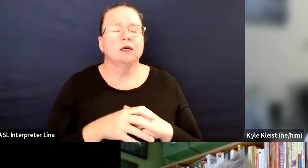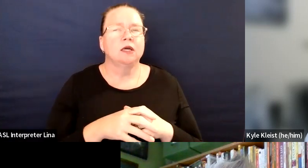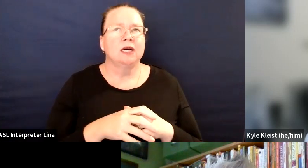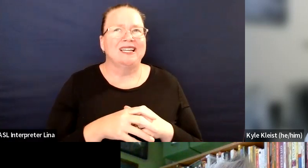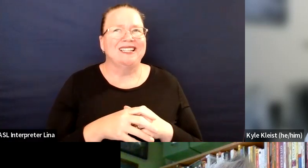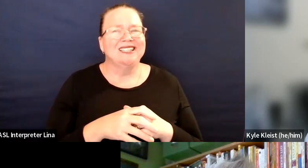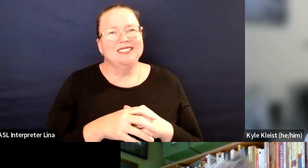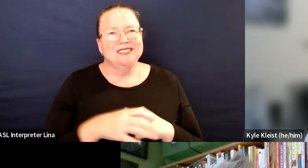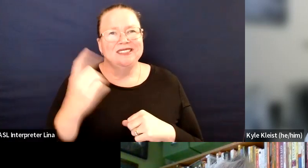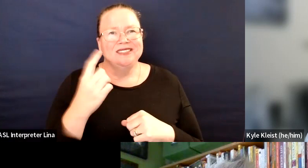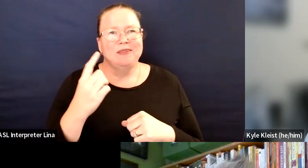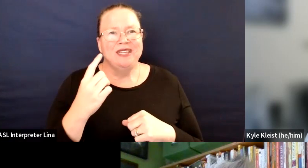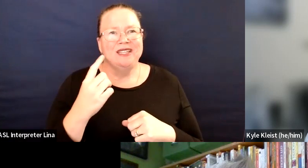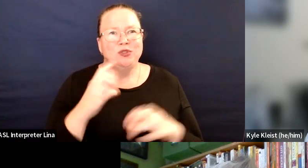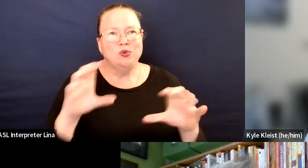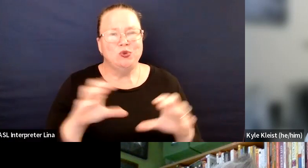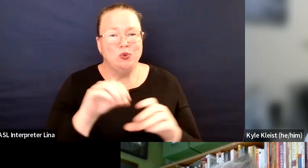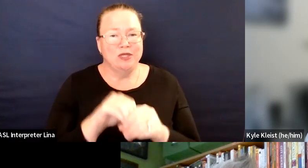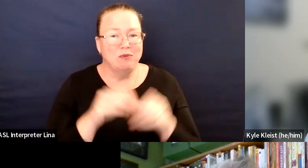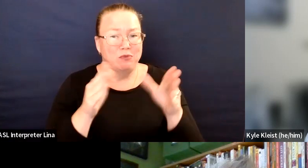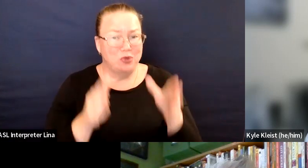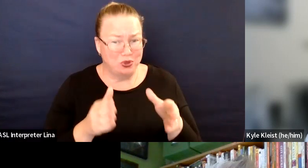It's just something about doing it in person.